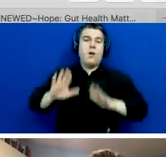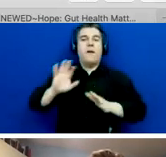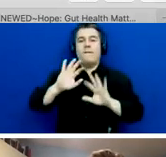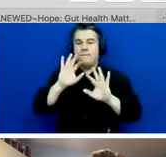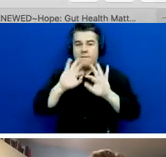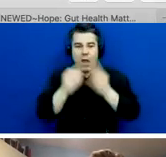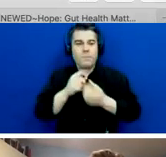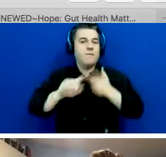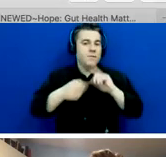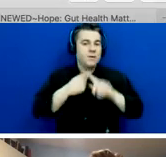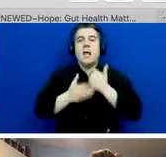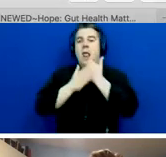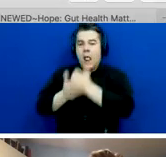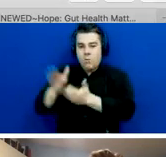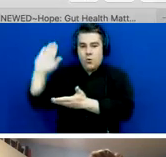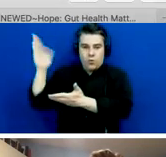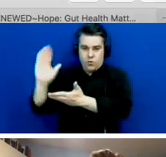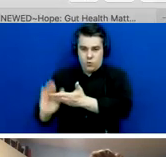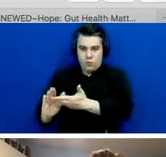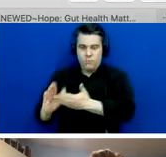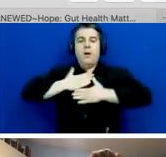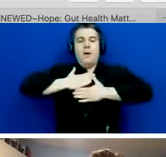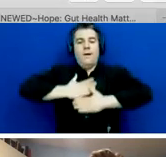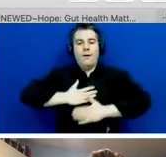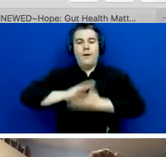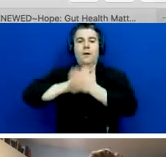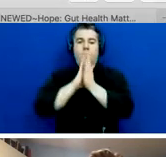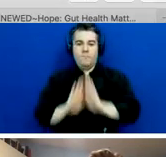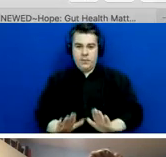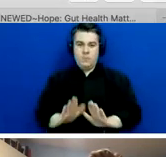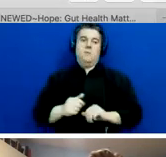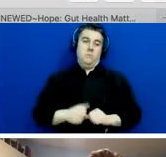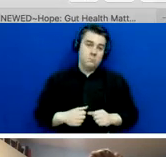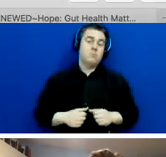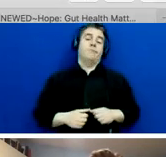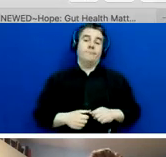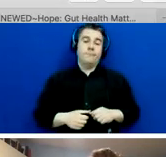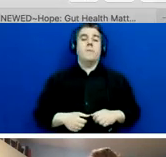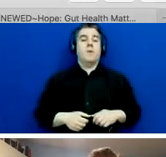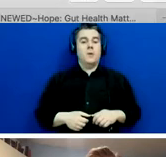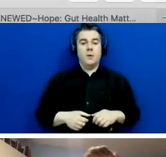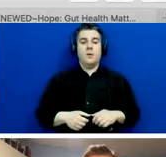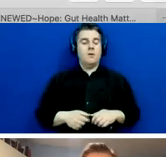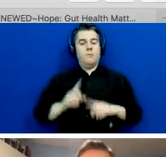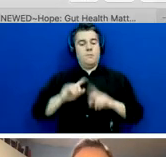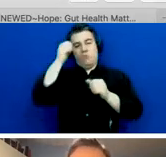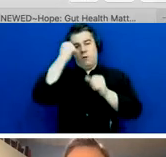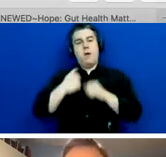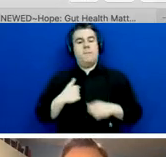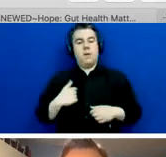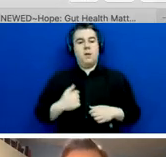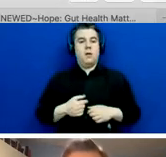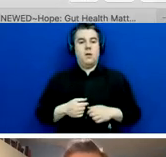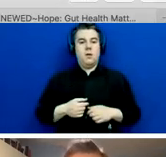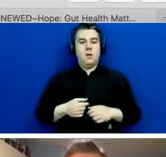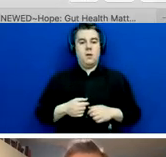and helped deal with that so he could have that peace before he left. But it just reminded me